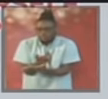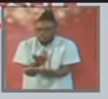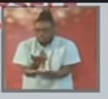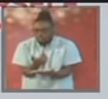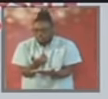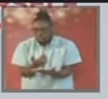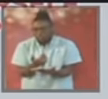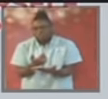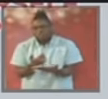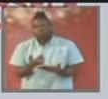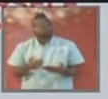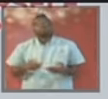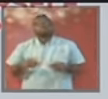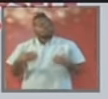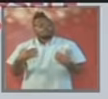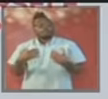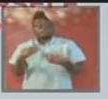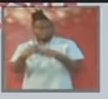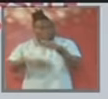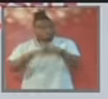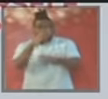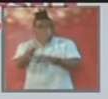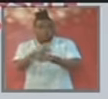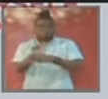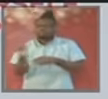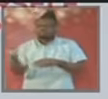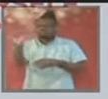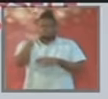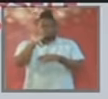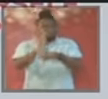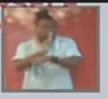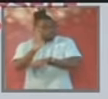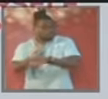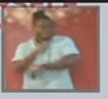saving lives and warding off health threats.